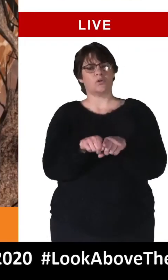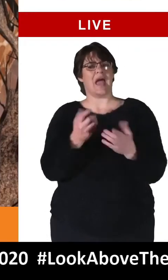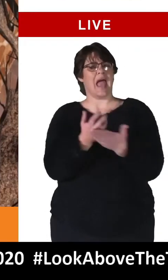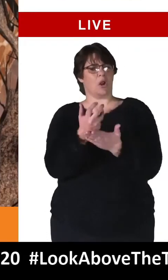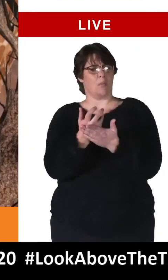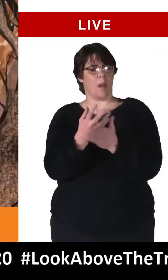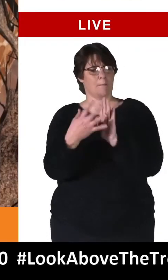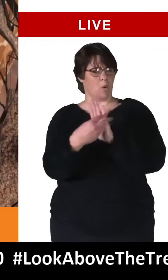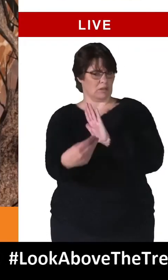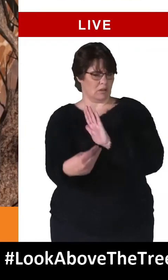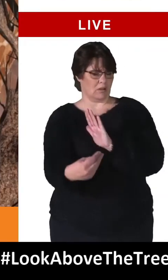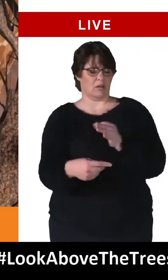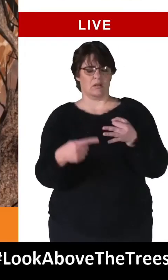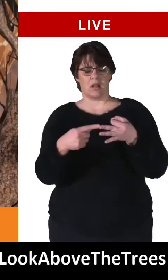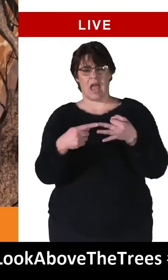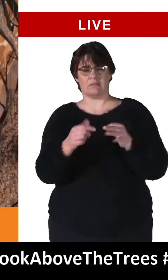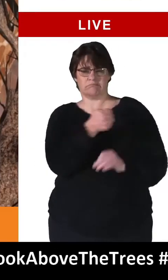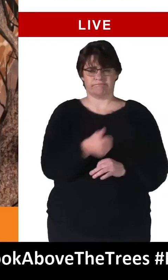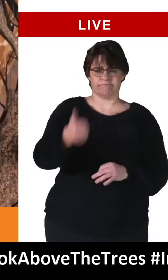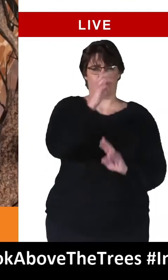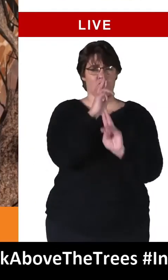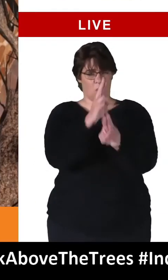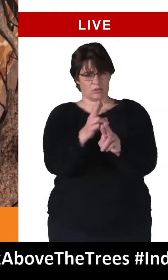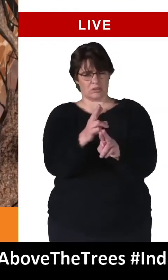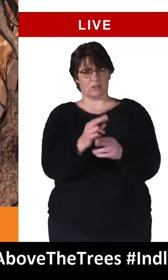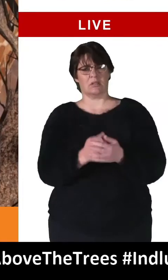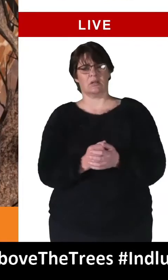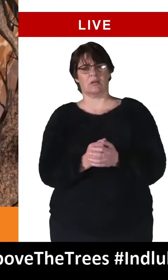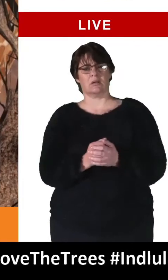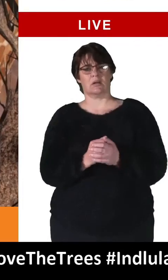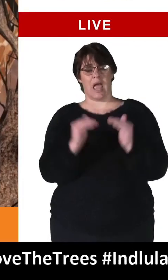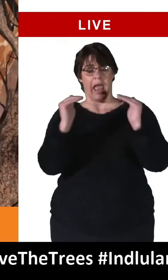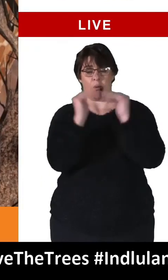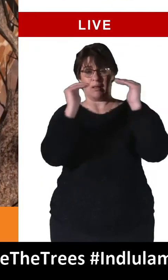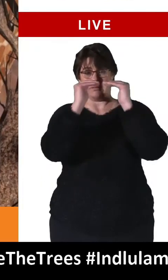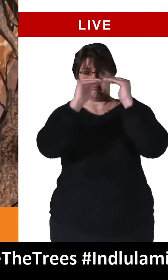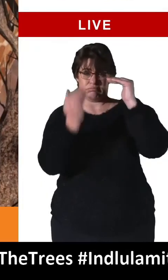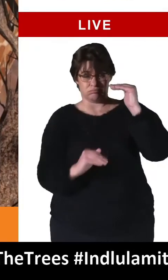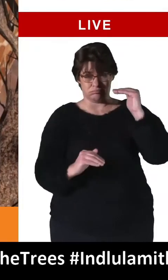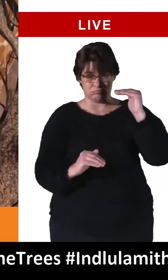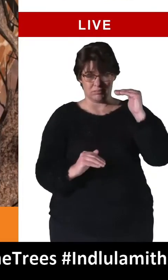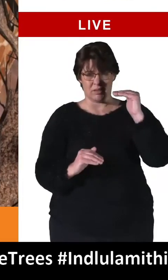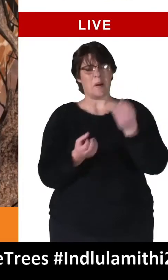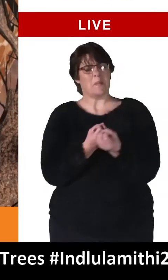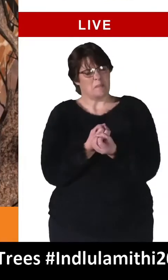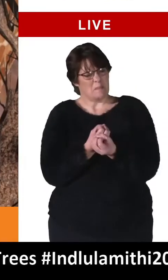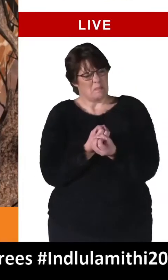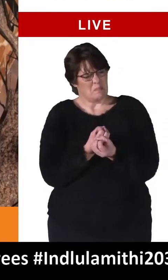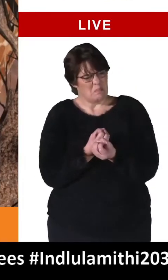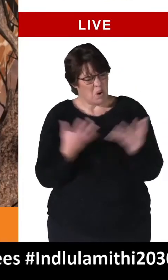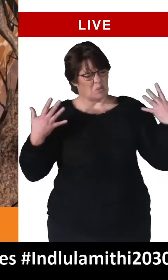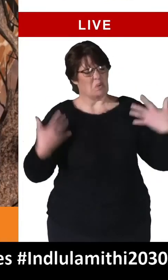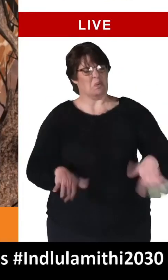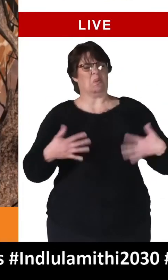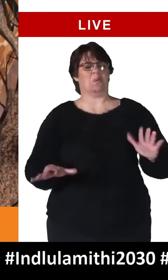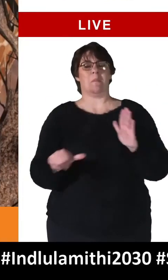modeling, and the main report itself puts inequality as probably the most important